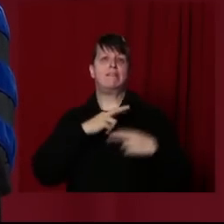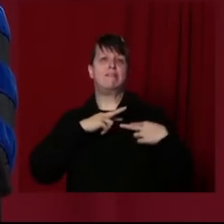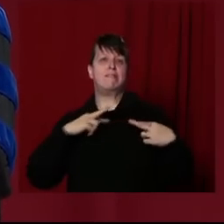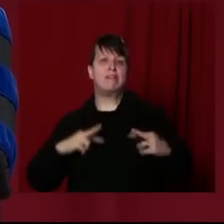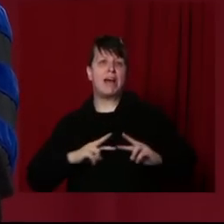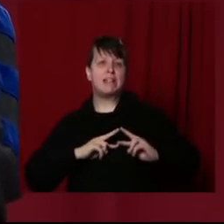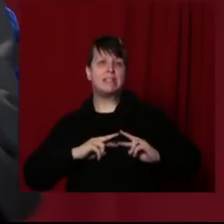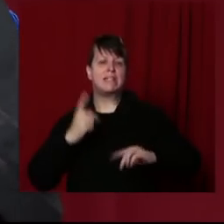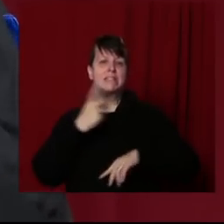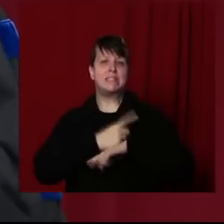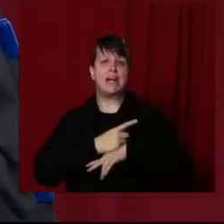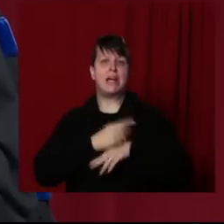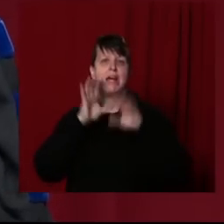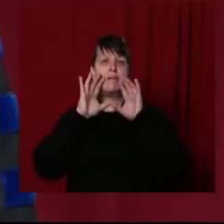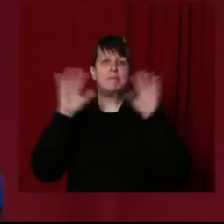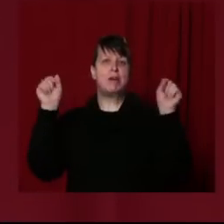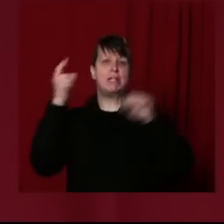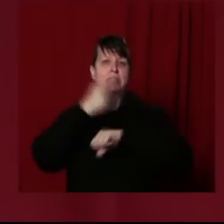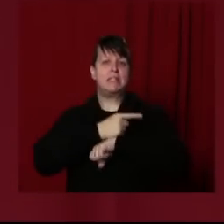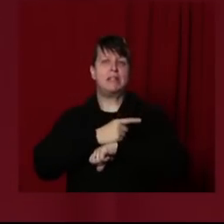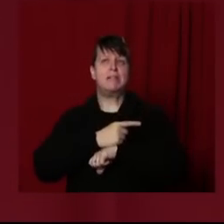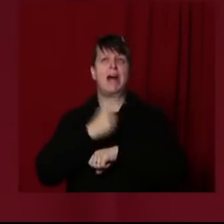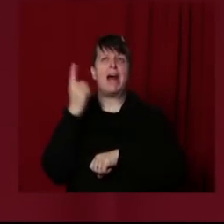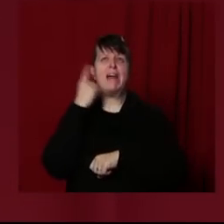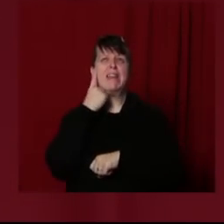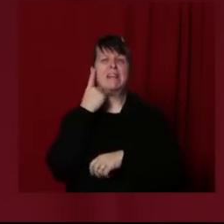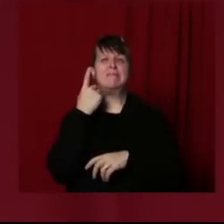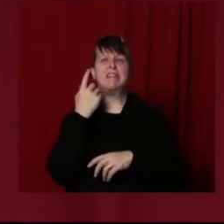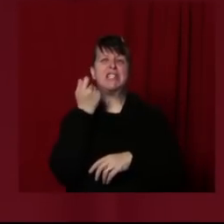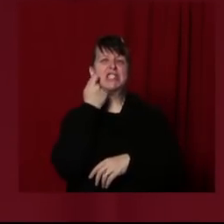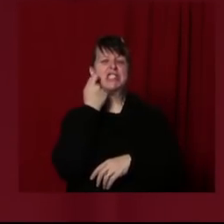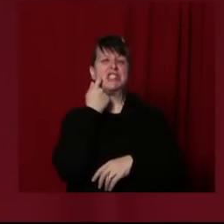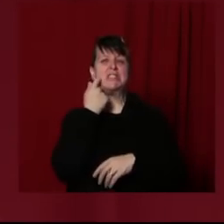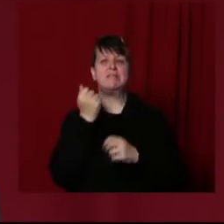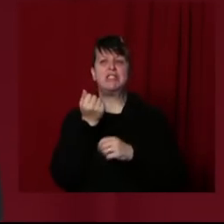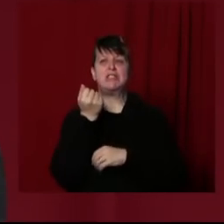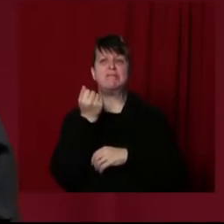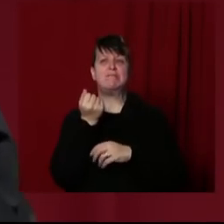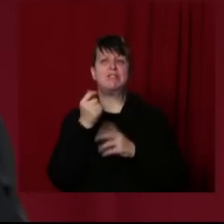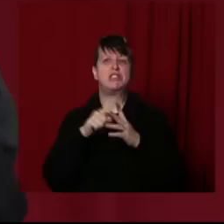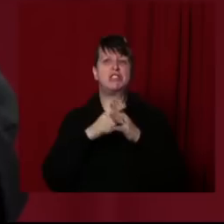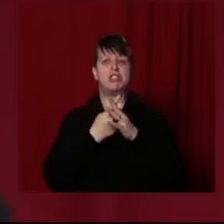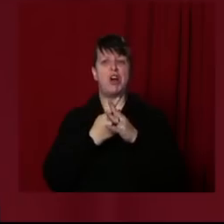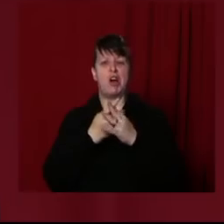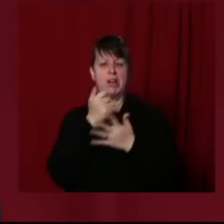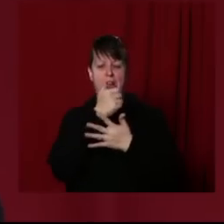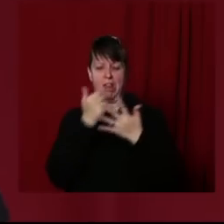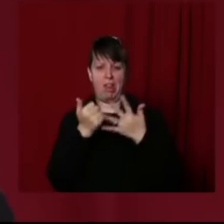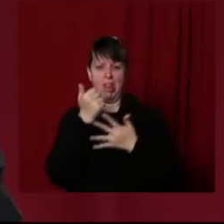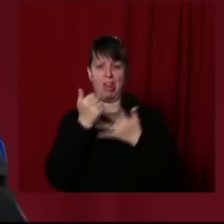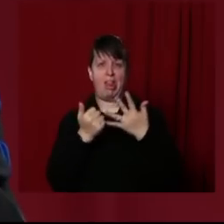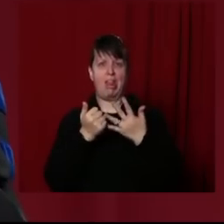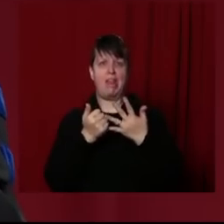Day, and President's Day. I think I just started a special day ranking controversy.